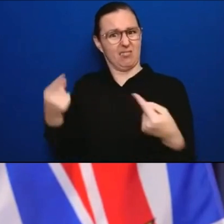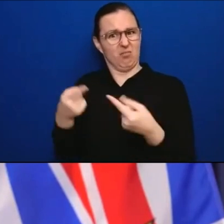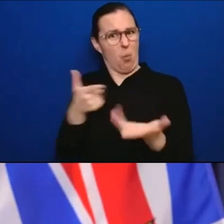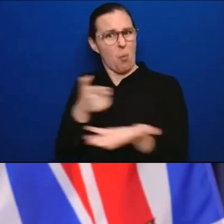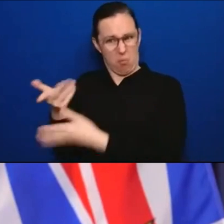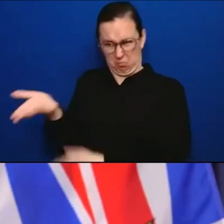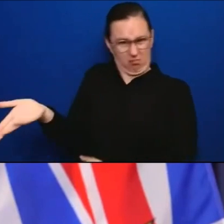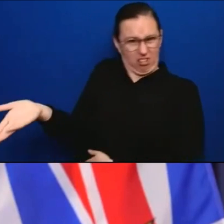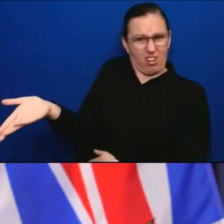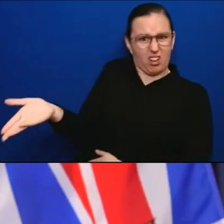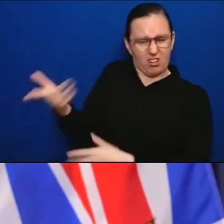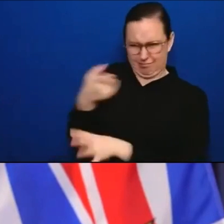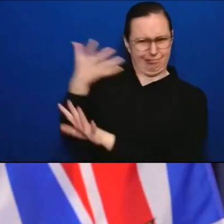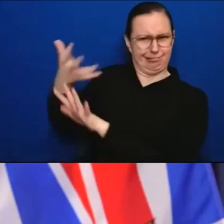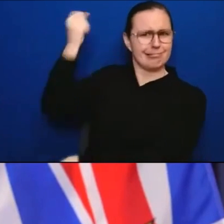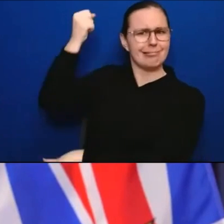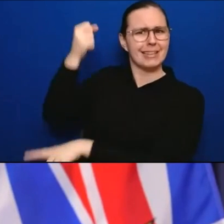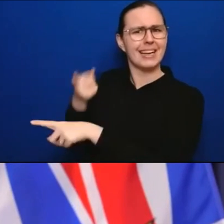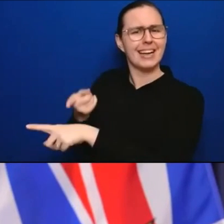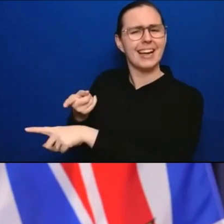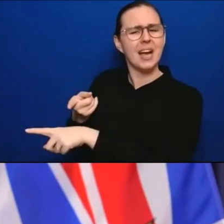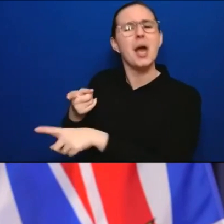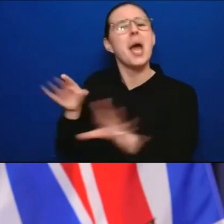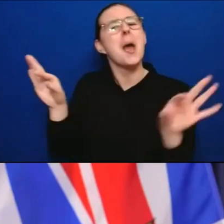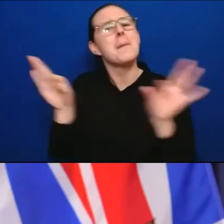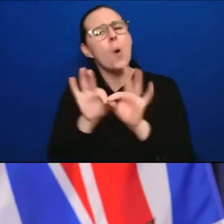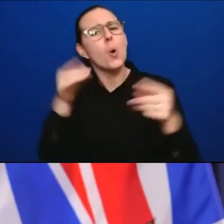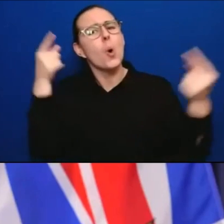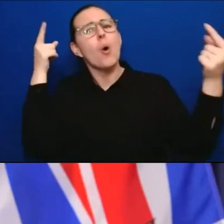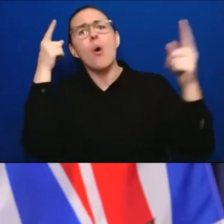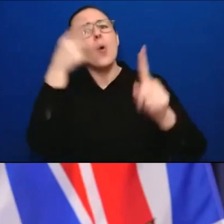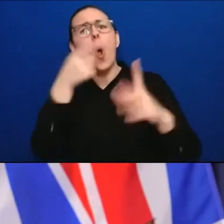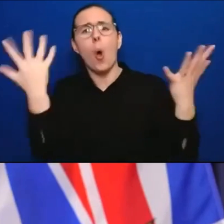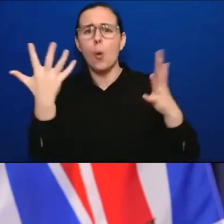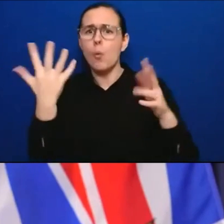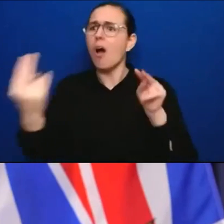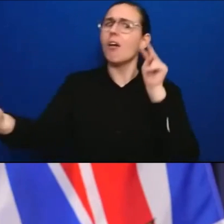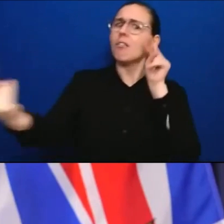That's what we all aspire to do each and every day. that's what we're going to continue to do here in BC.